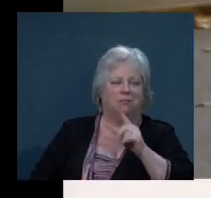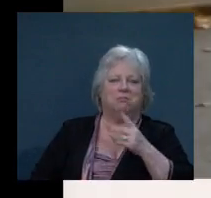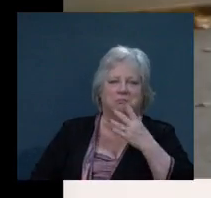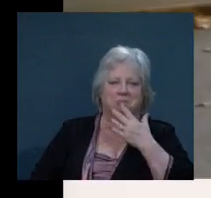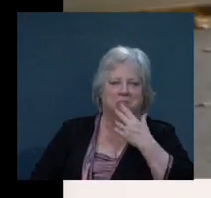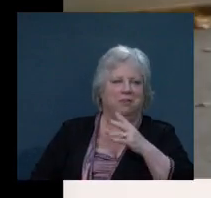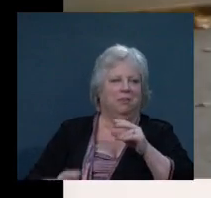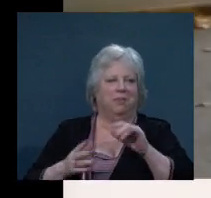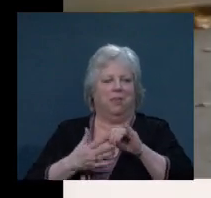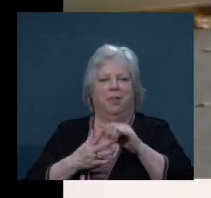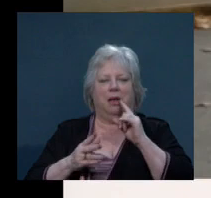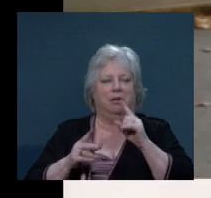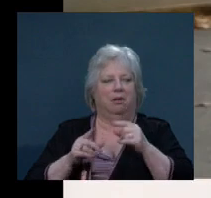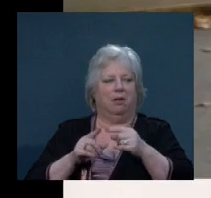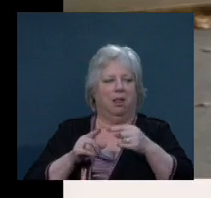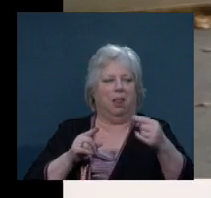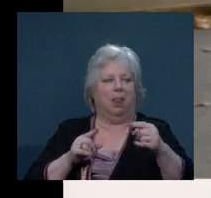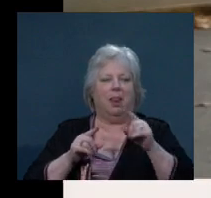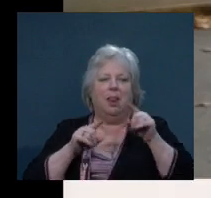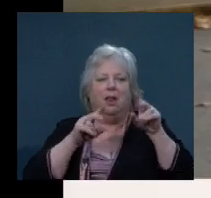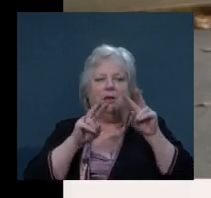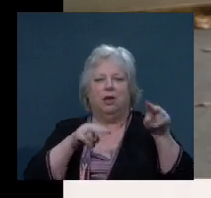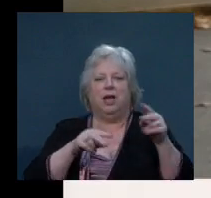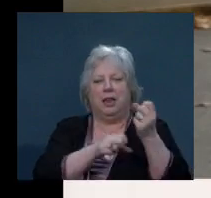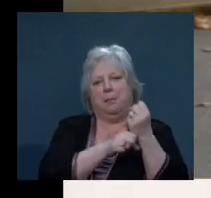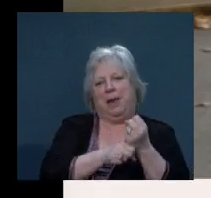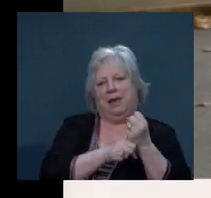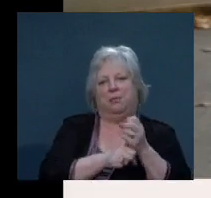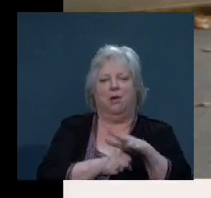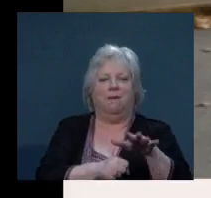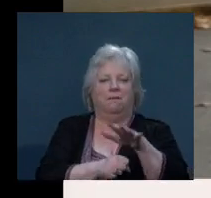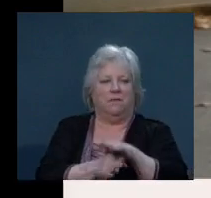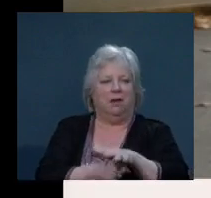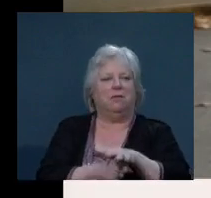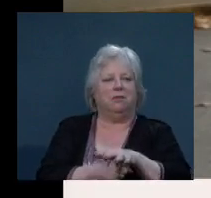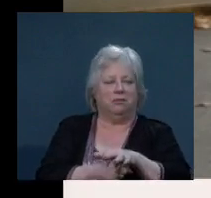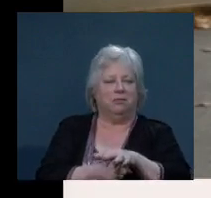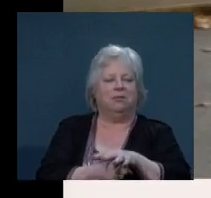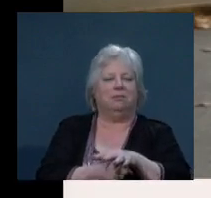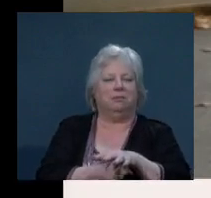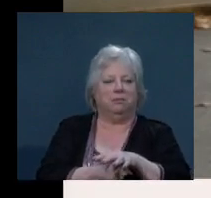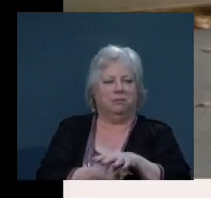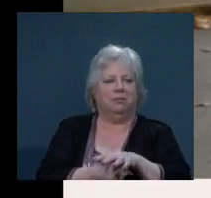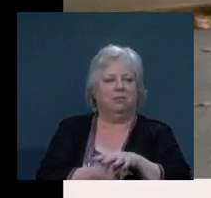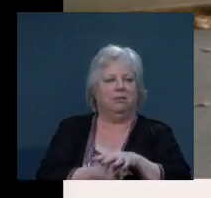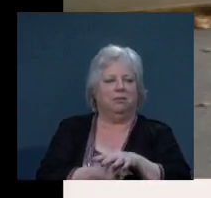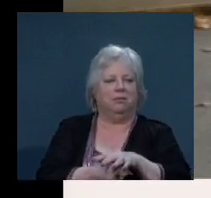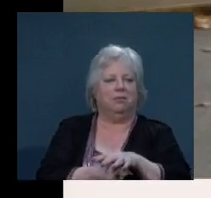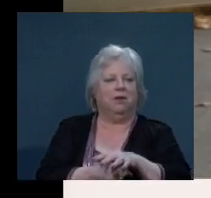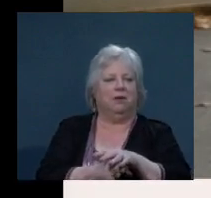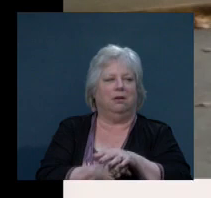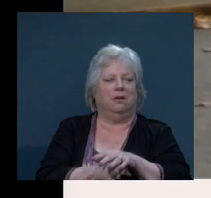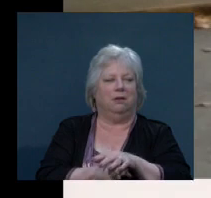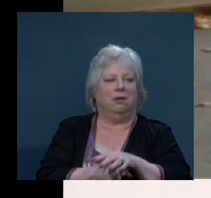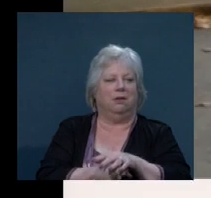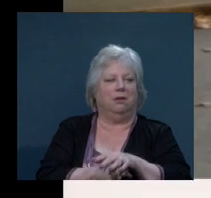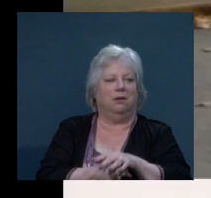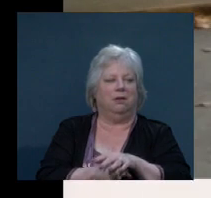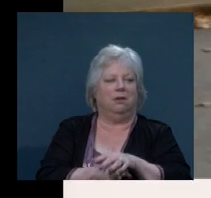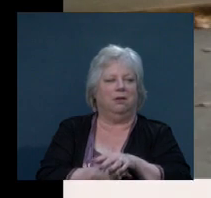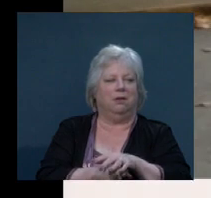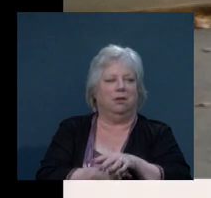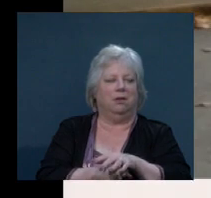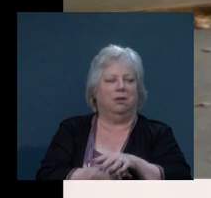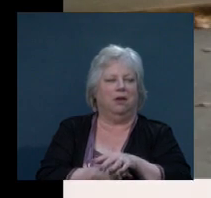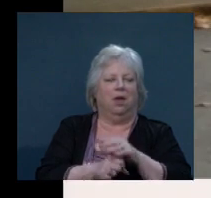good. That's looking across the Little League baseball field at the lot that he wants to develop with